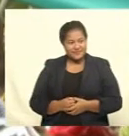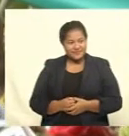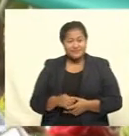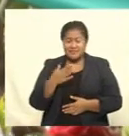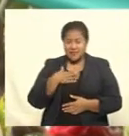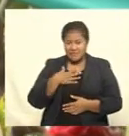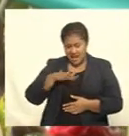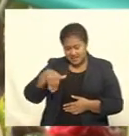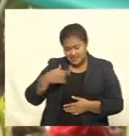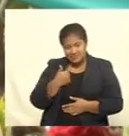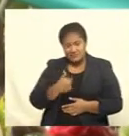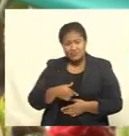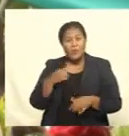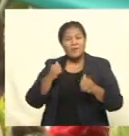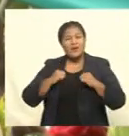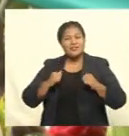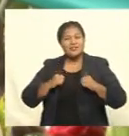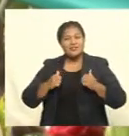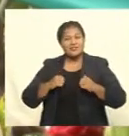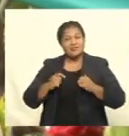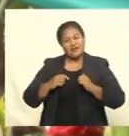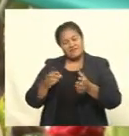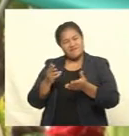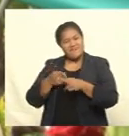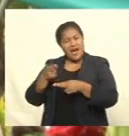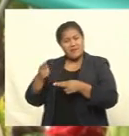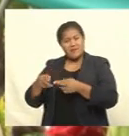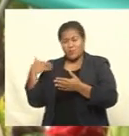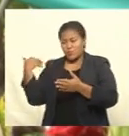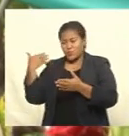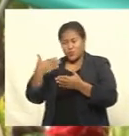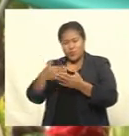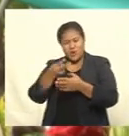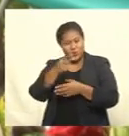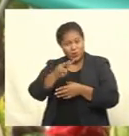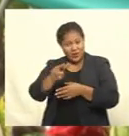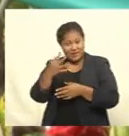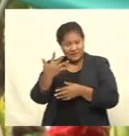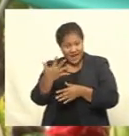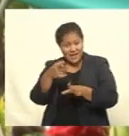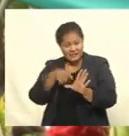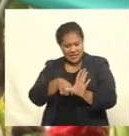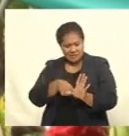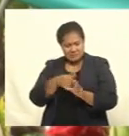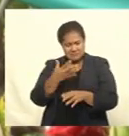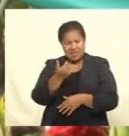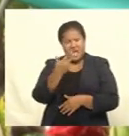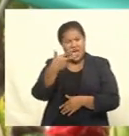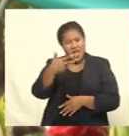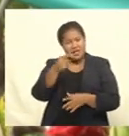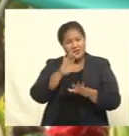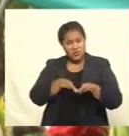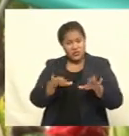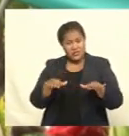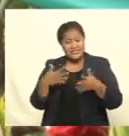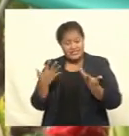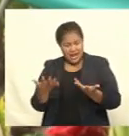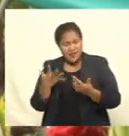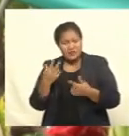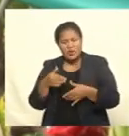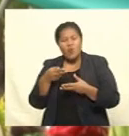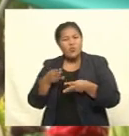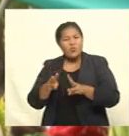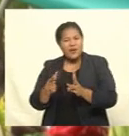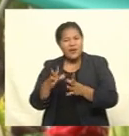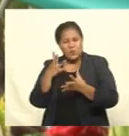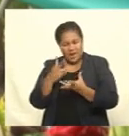My husband and I have been practicing commercial farming for over 25 years. We have 8 children, and this is the only medium we are